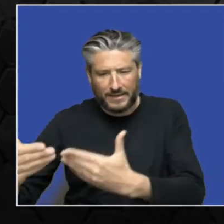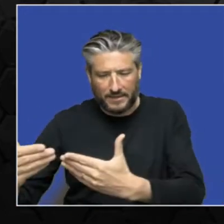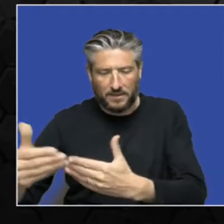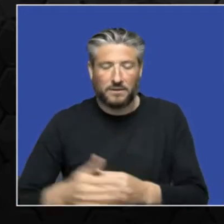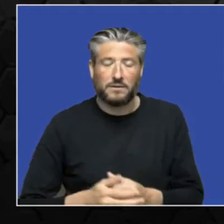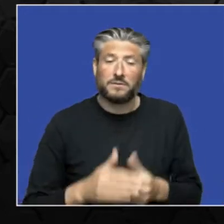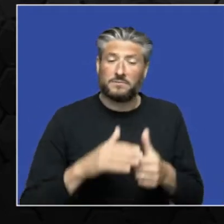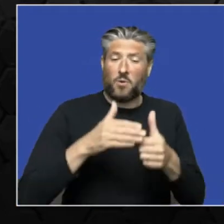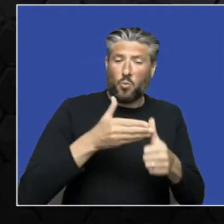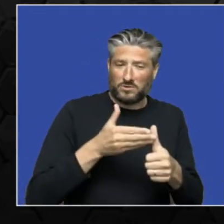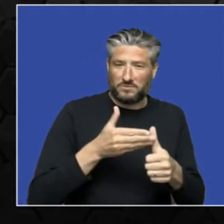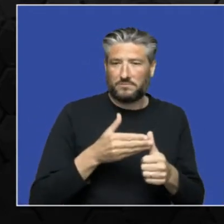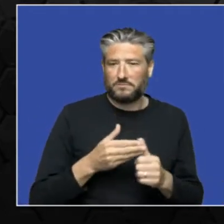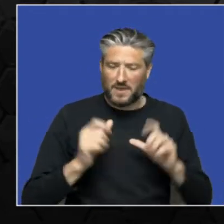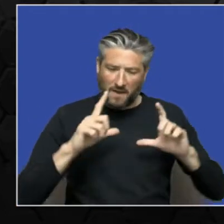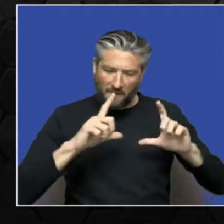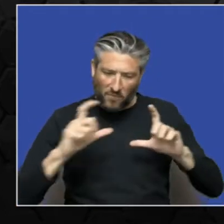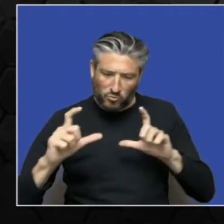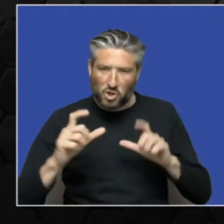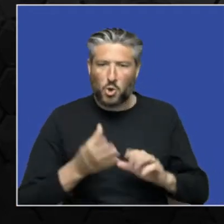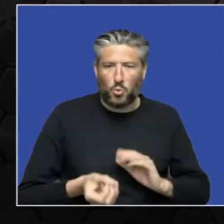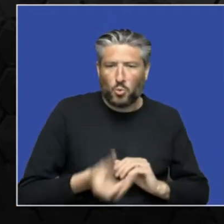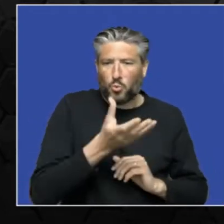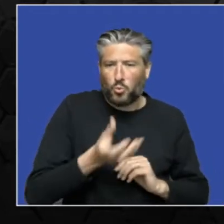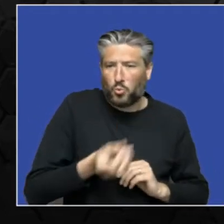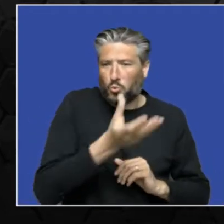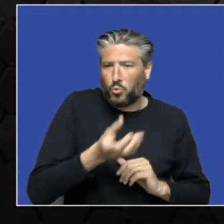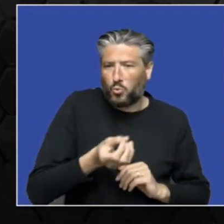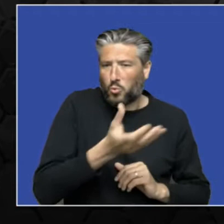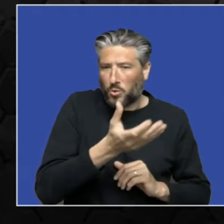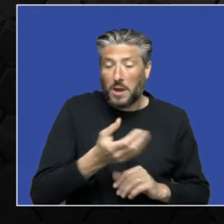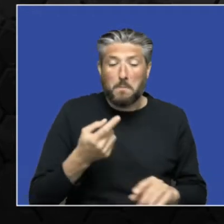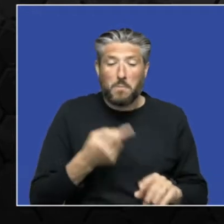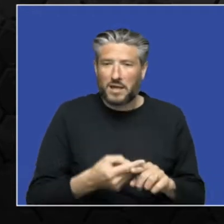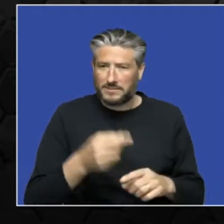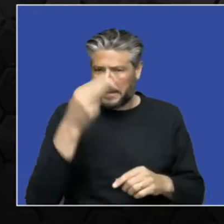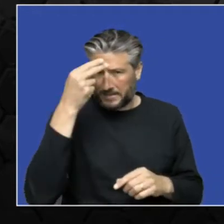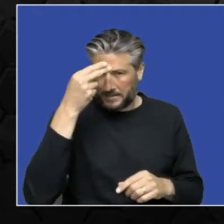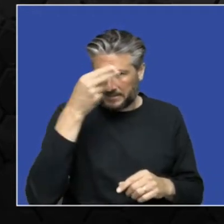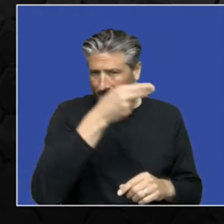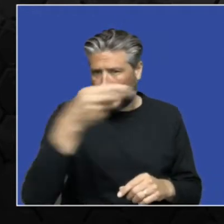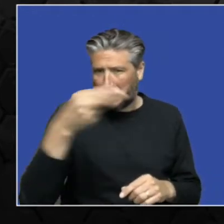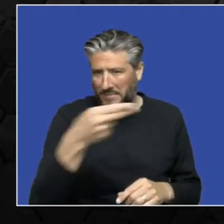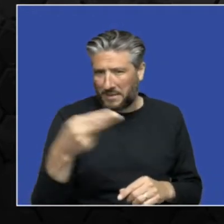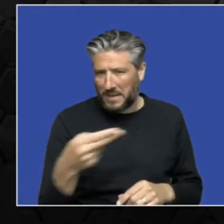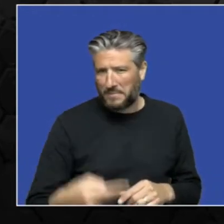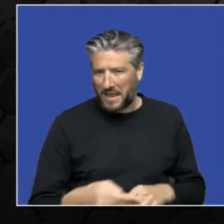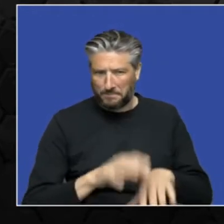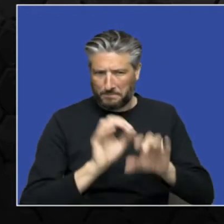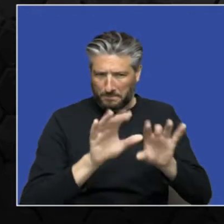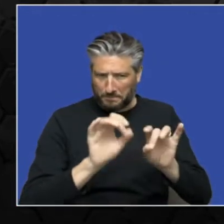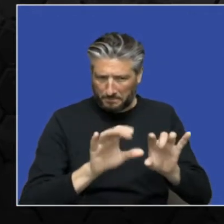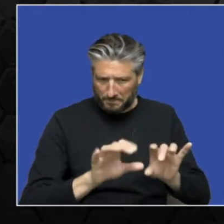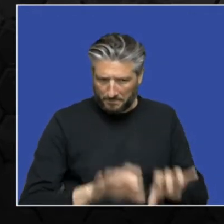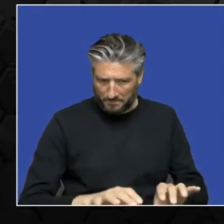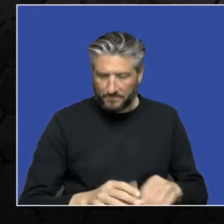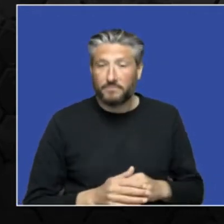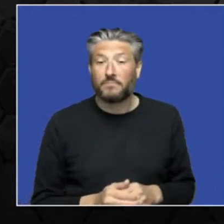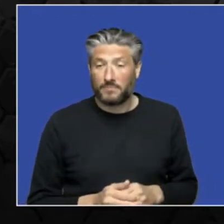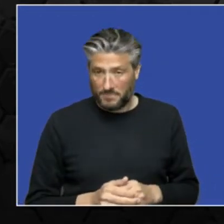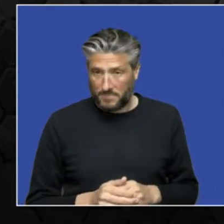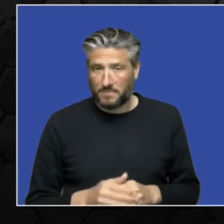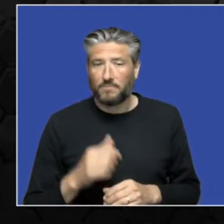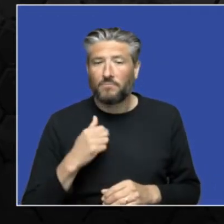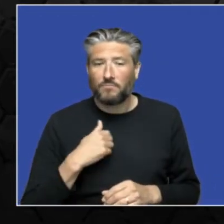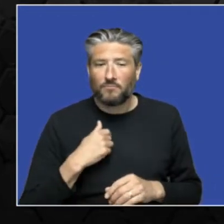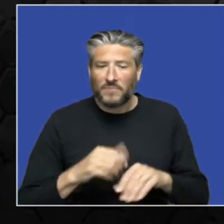our data and label them. Second, we train a model. Well, not we, Lope is doing the heavy lifting